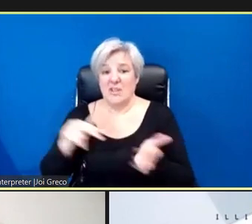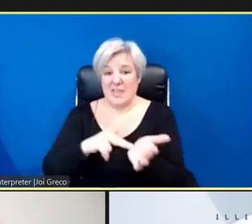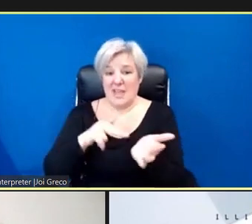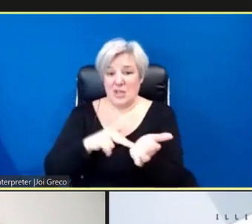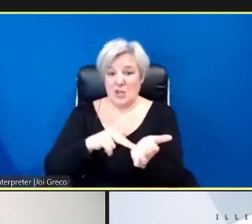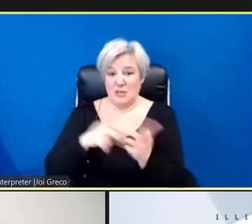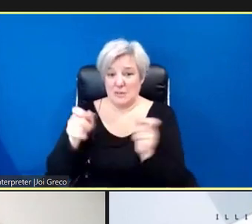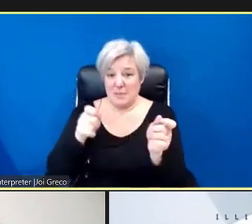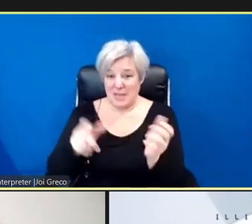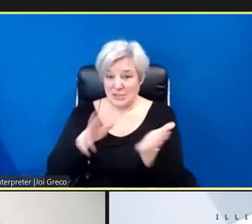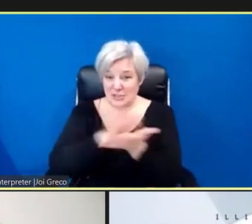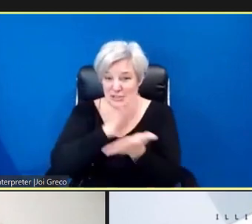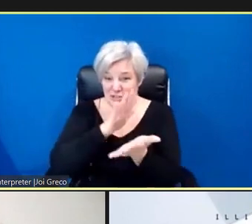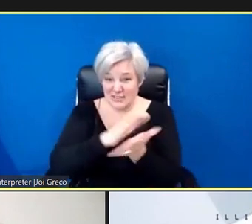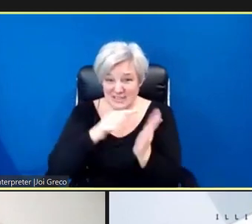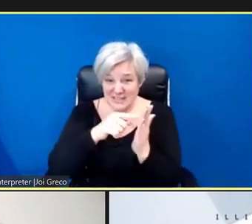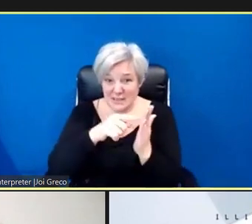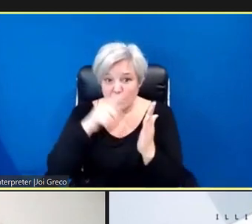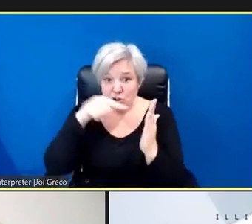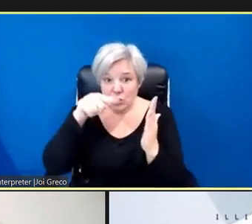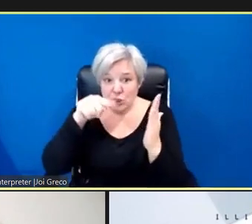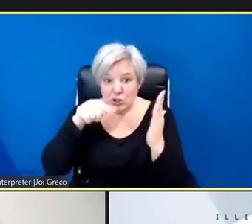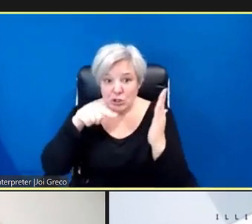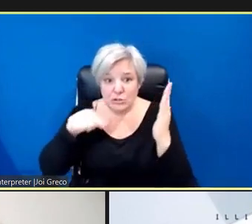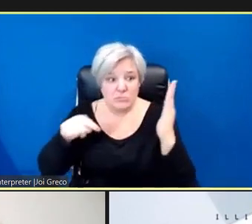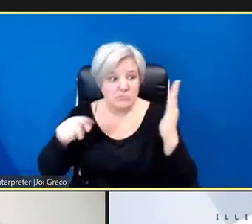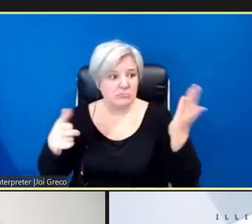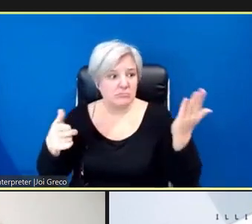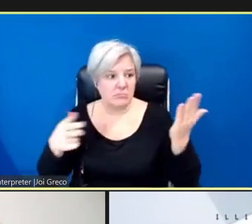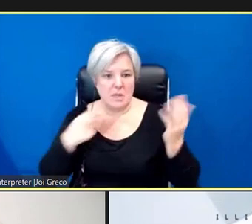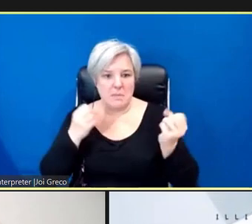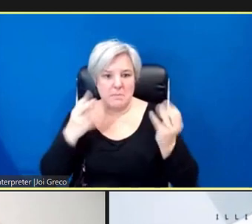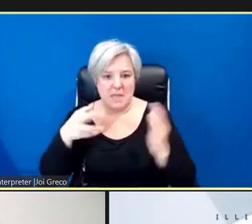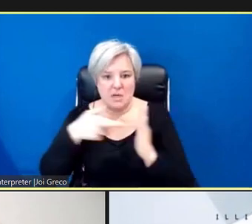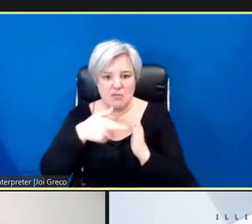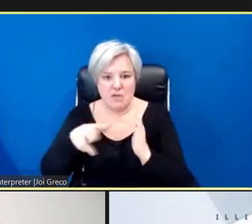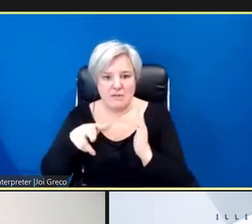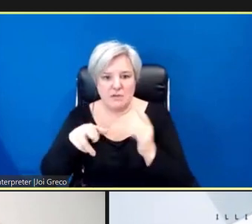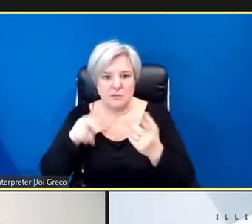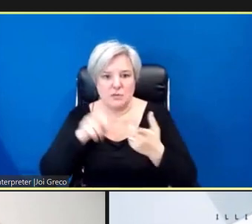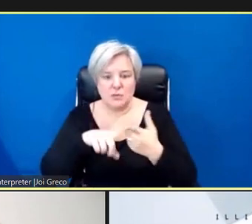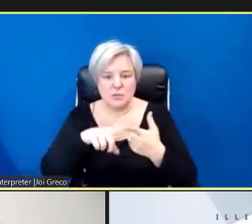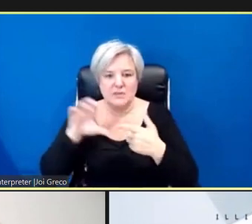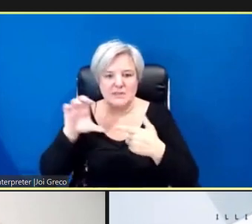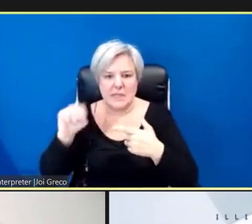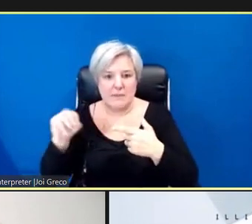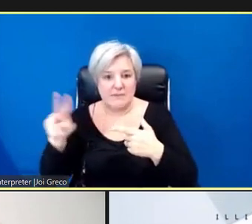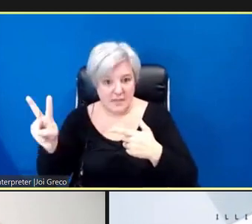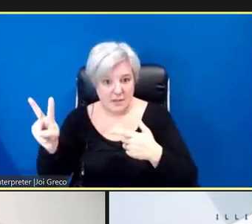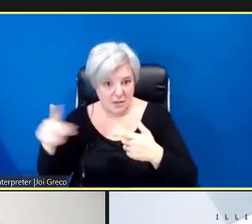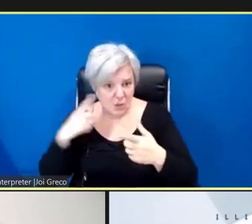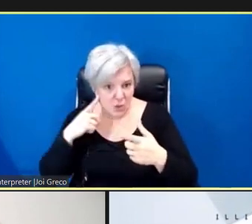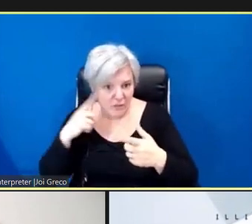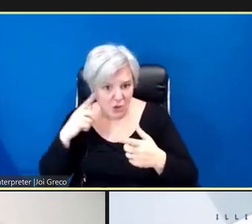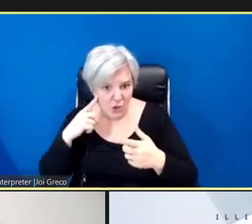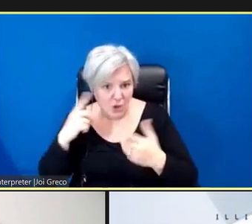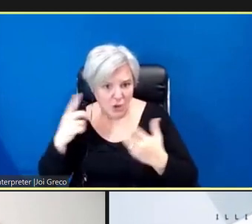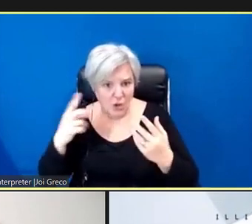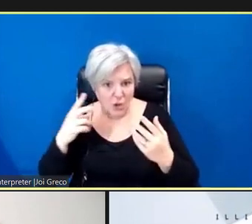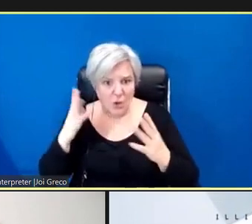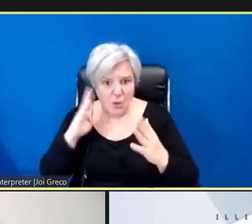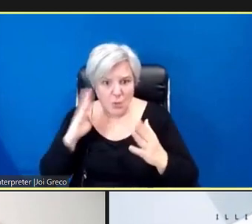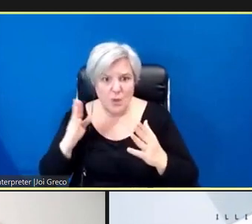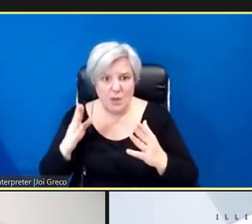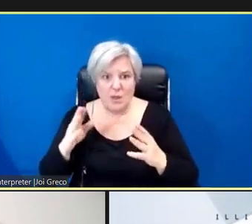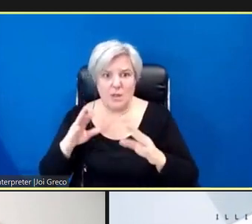very lightly peppered through things, there is reference to CMV. I know you guys have all heard there's going to be a